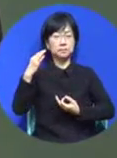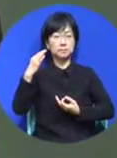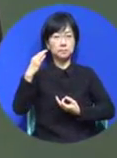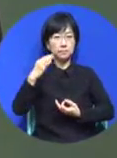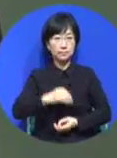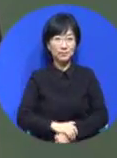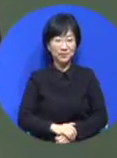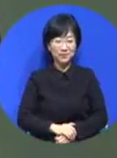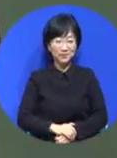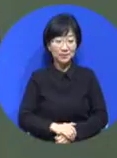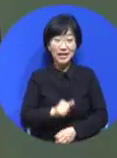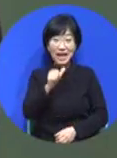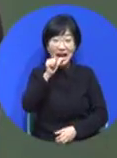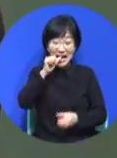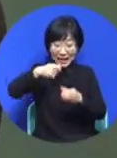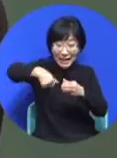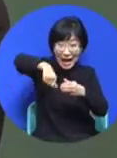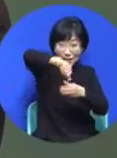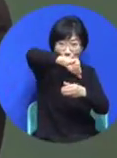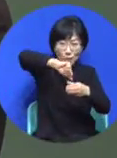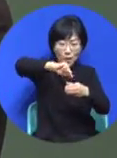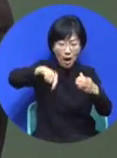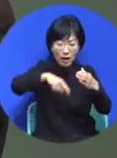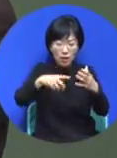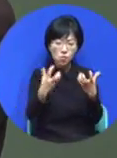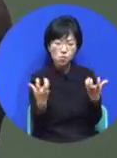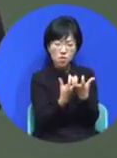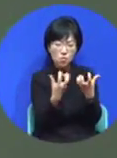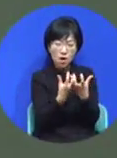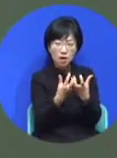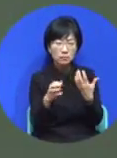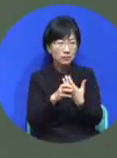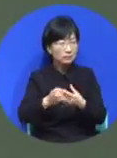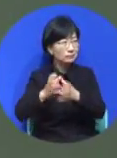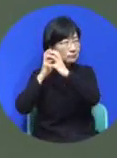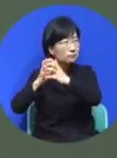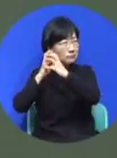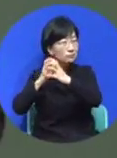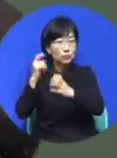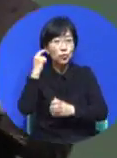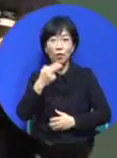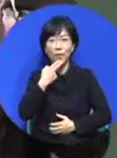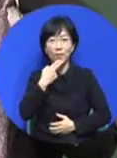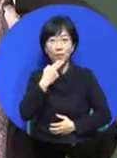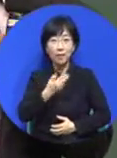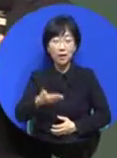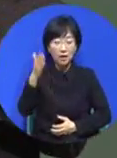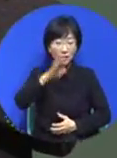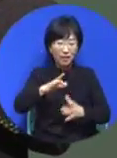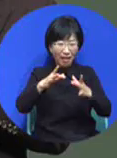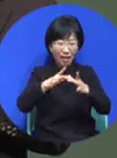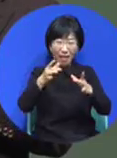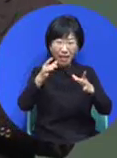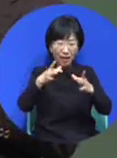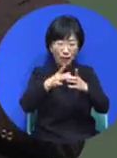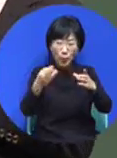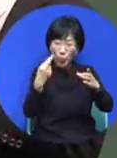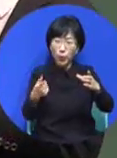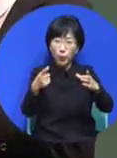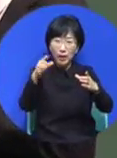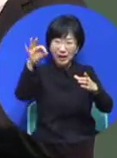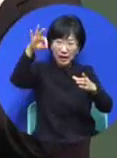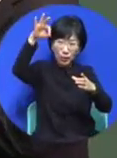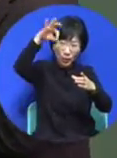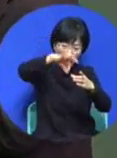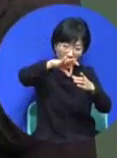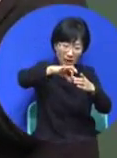noise. If you have a can and it's full, it doesn't make a lot of noise. It doesn't rattle. It's the empty cans that rattle